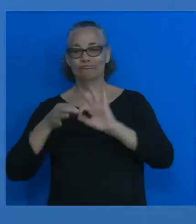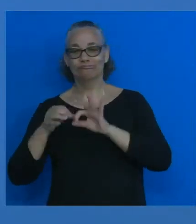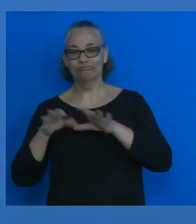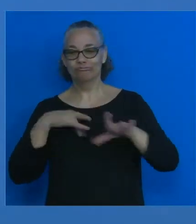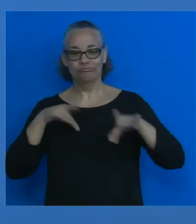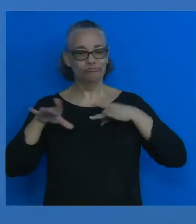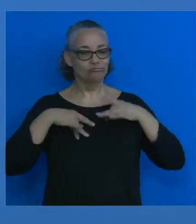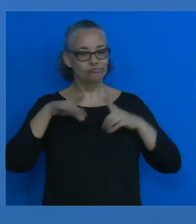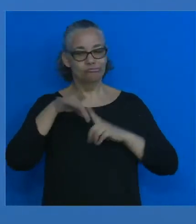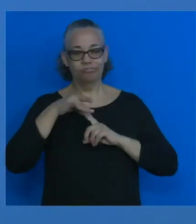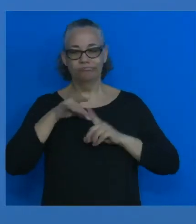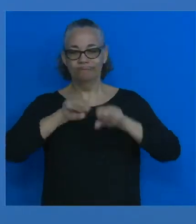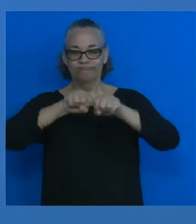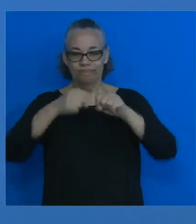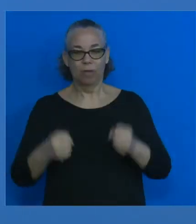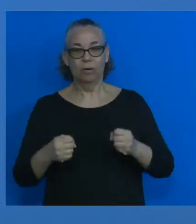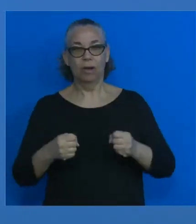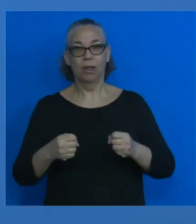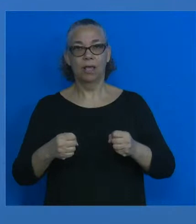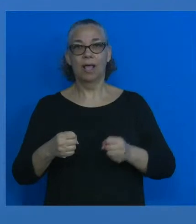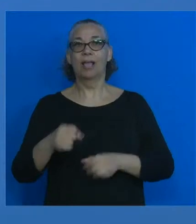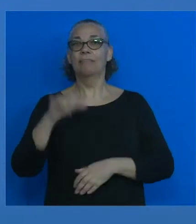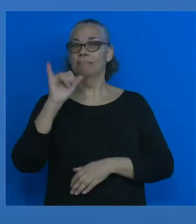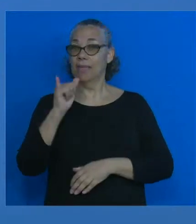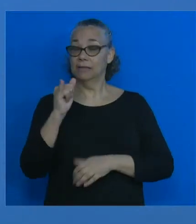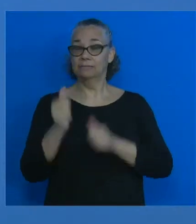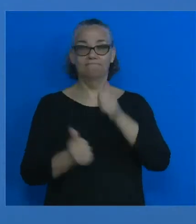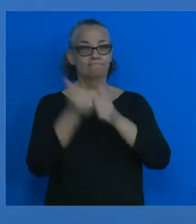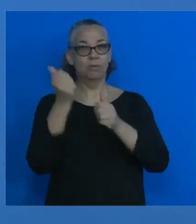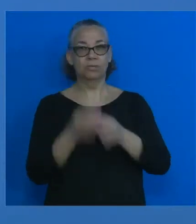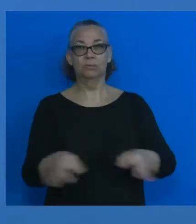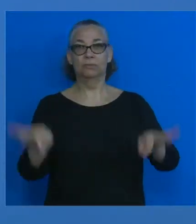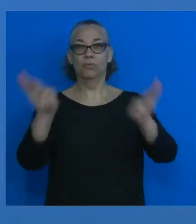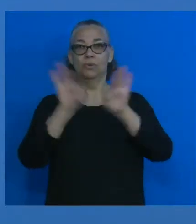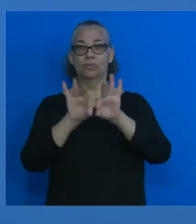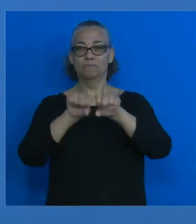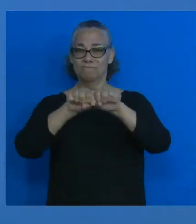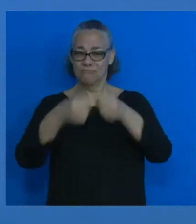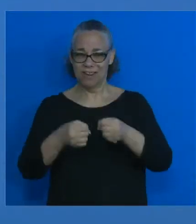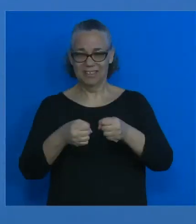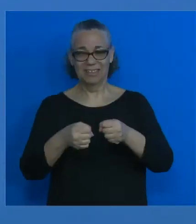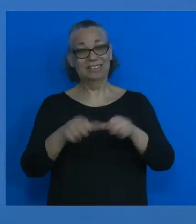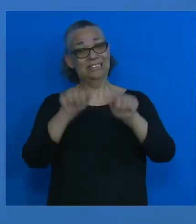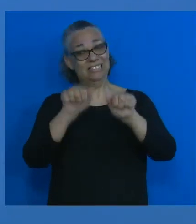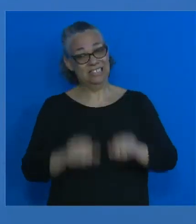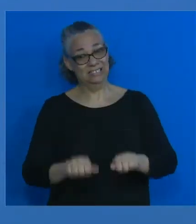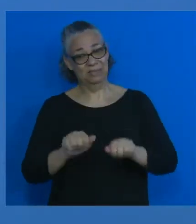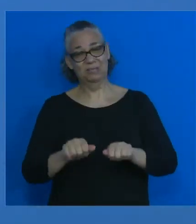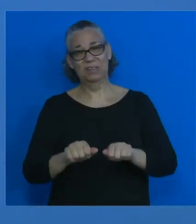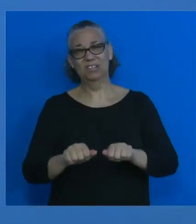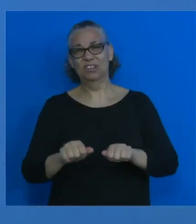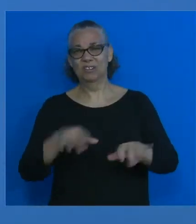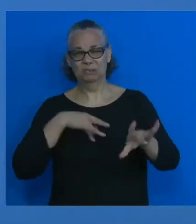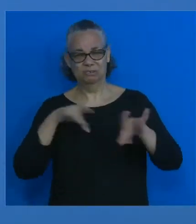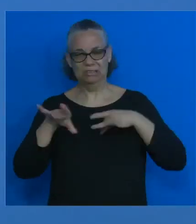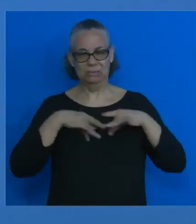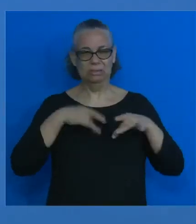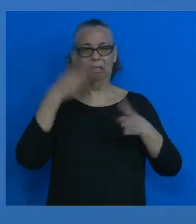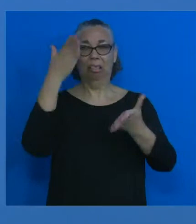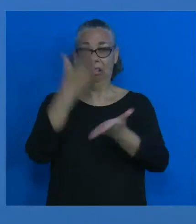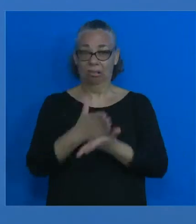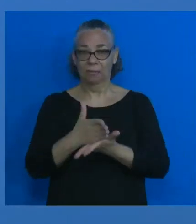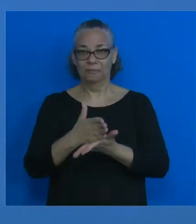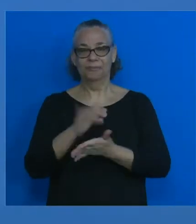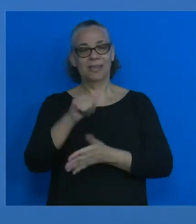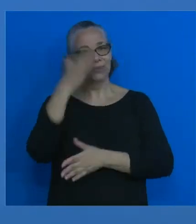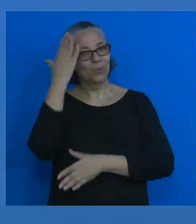broken. And that is what is most important, to break any chain of transmission. That's why masks, that's